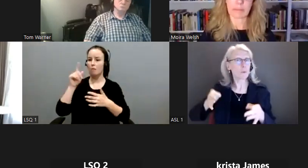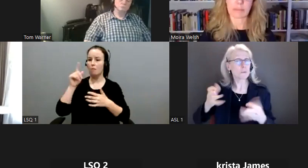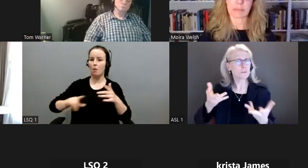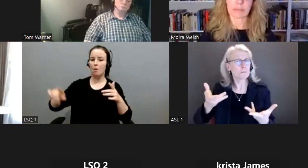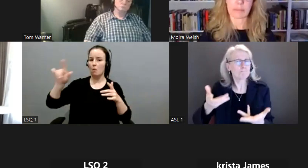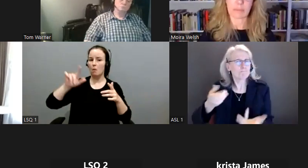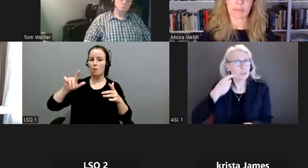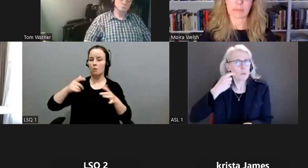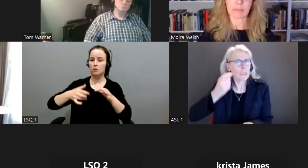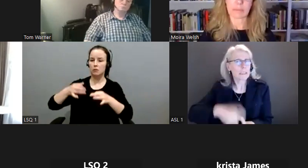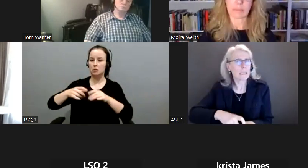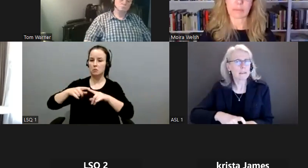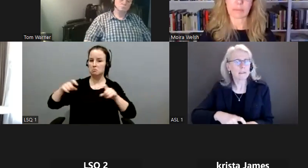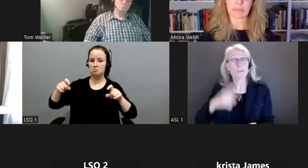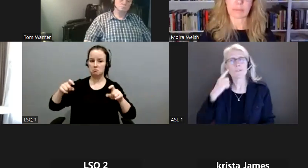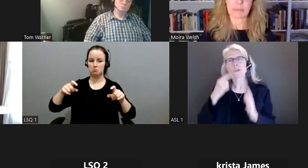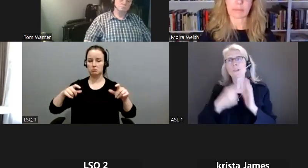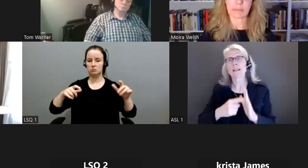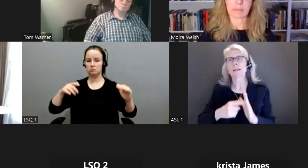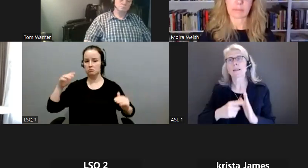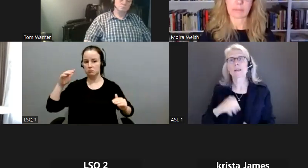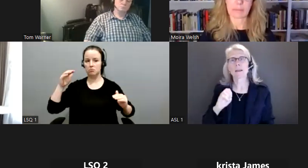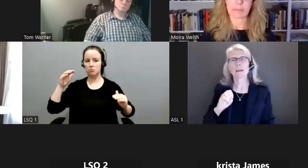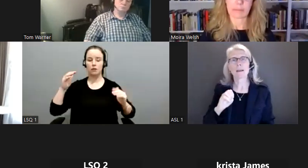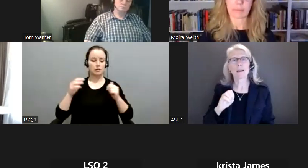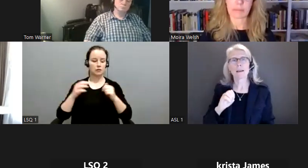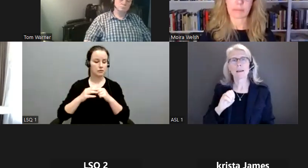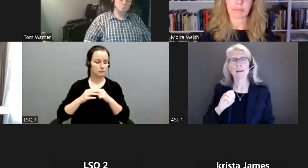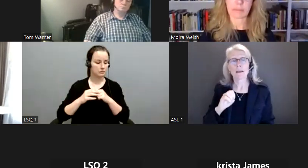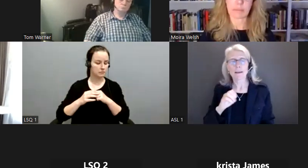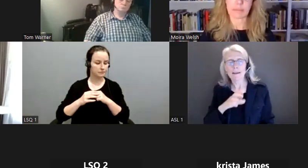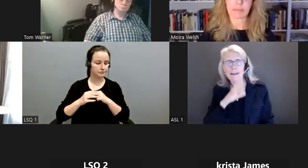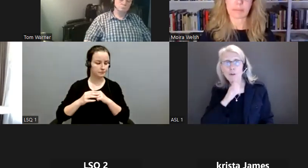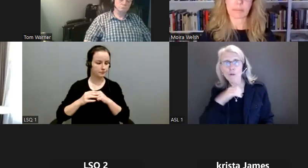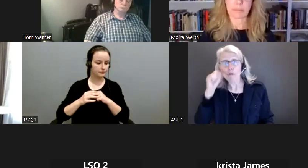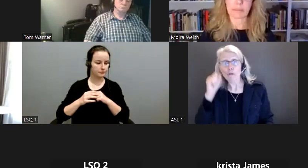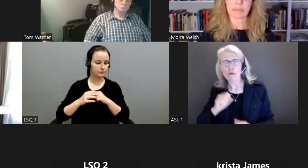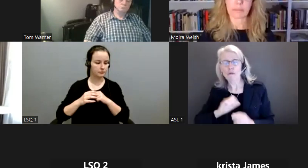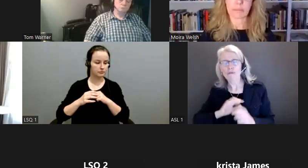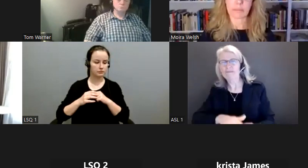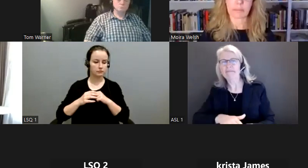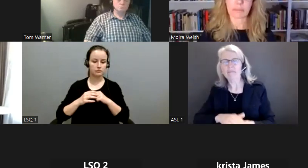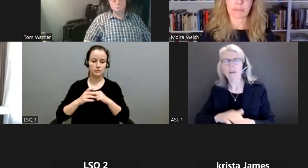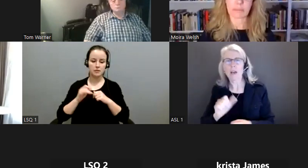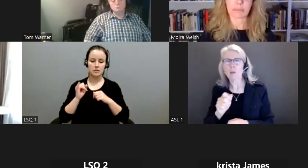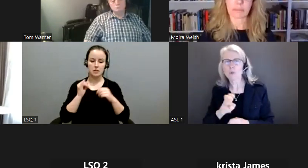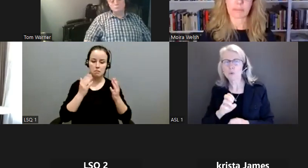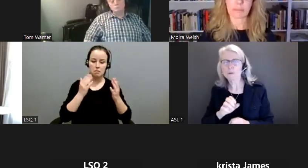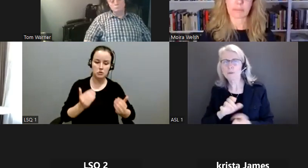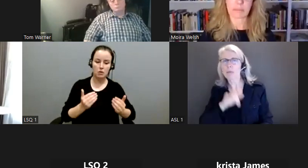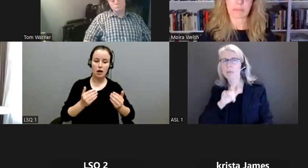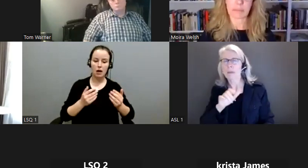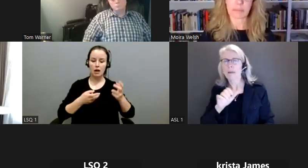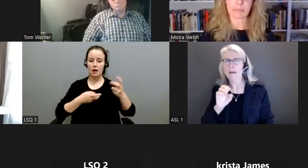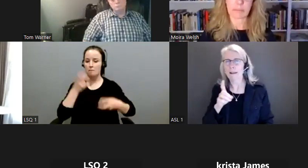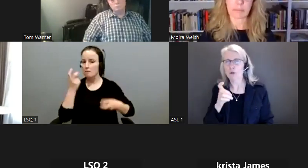deal with specific issues like elders' needs or problems or abuse, we have to engage our minds